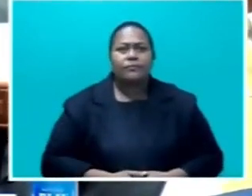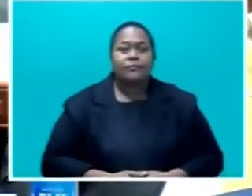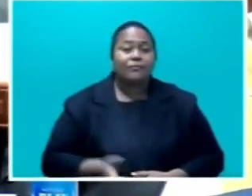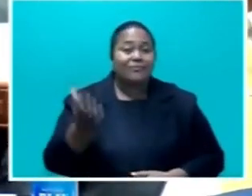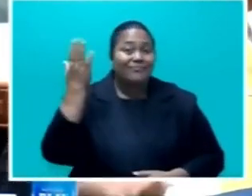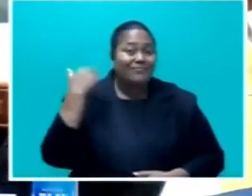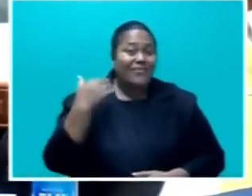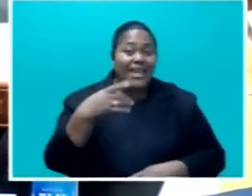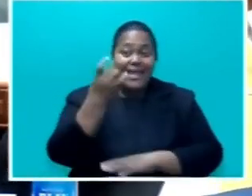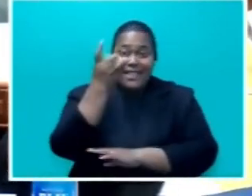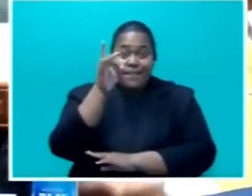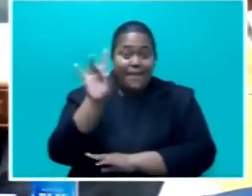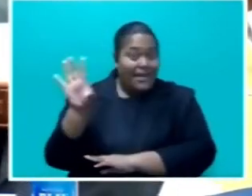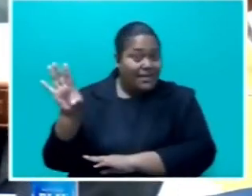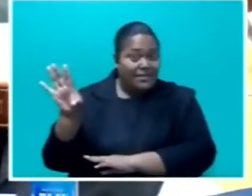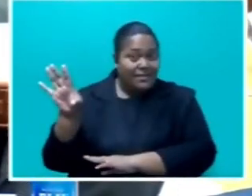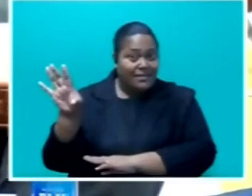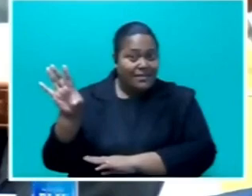independence,